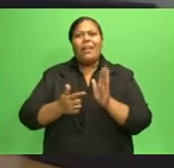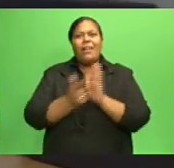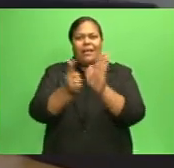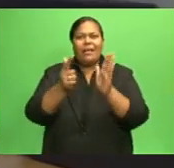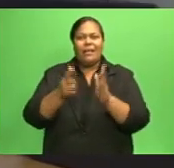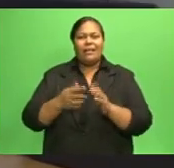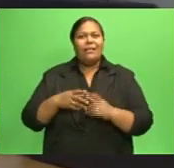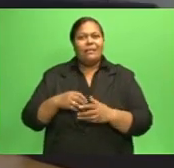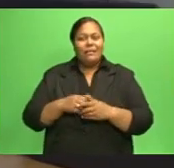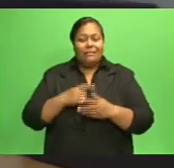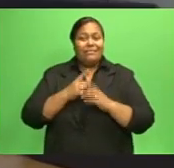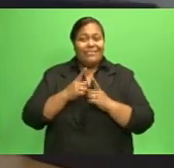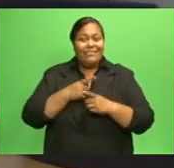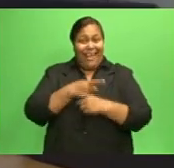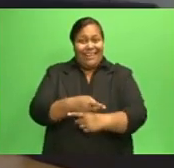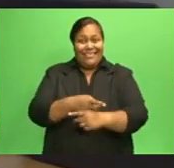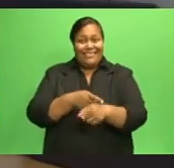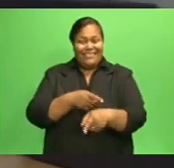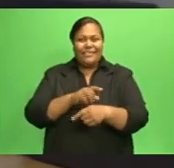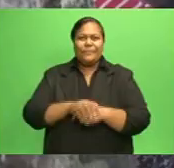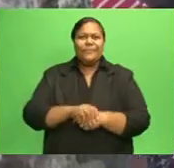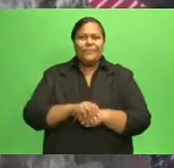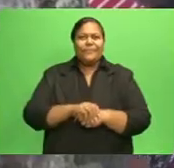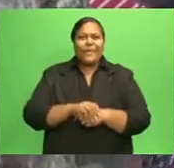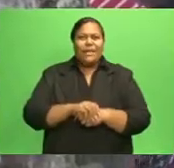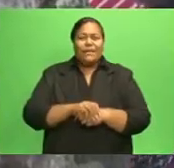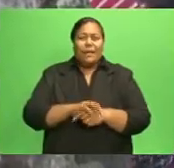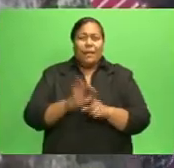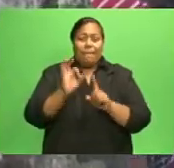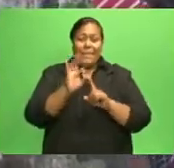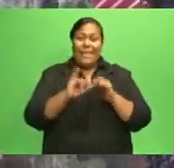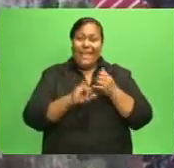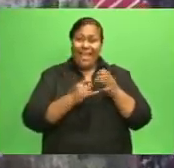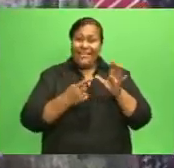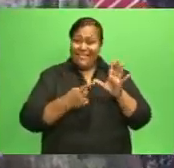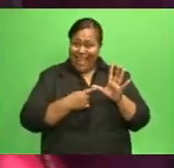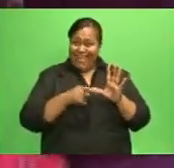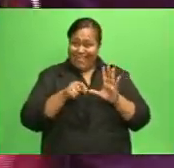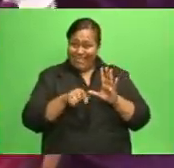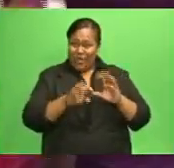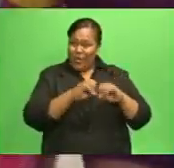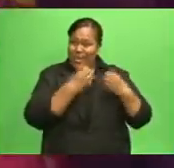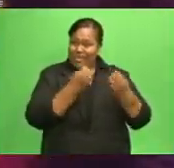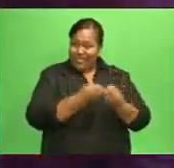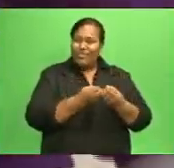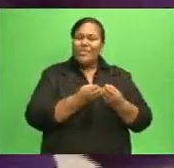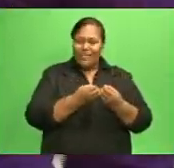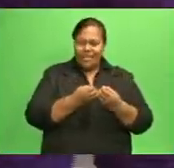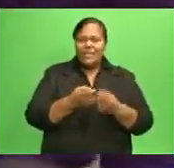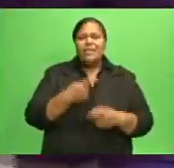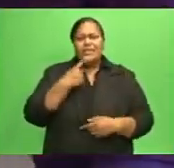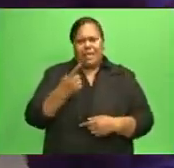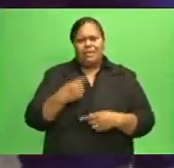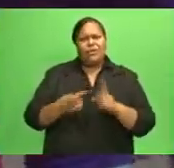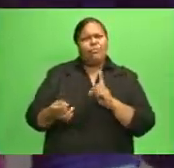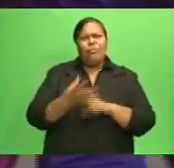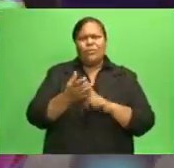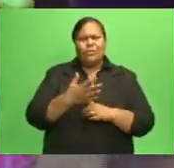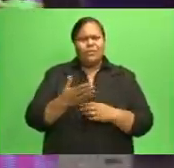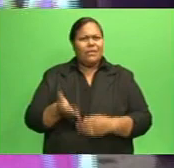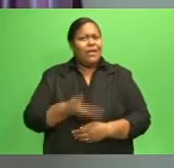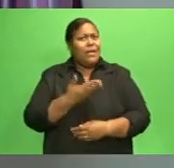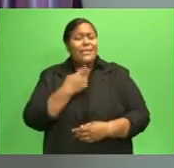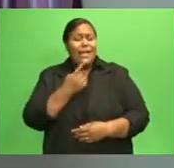of Psychiatric Survivors Association Sarah Osborne says it's crucial for parents to spend more time with their children. The words that we use,